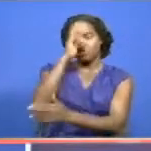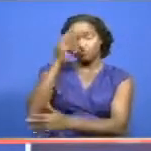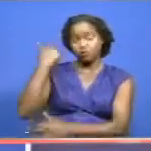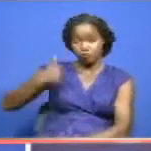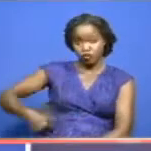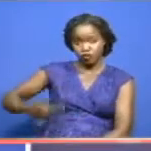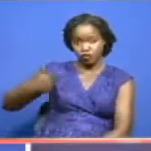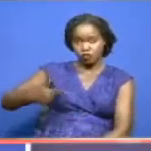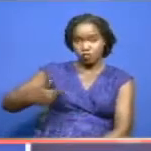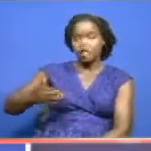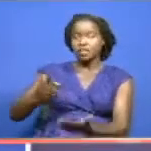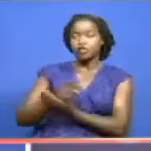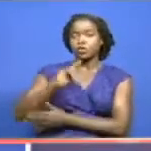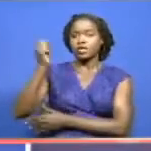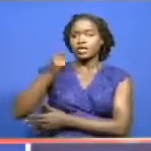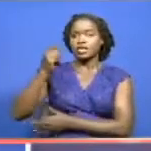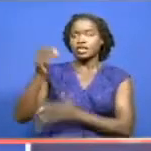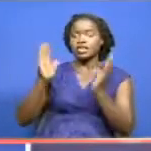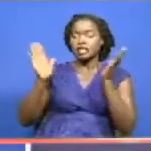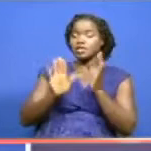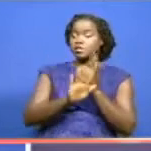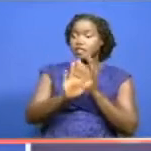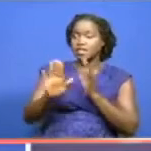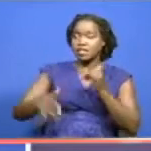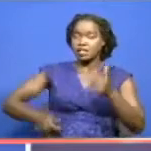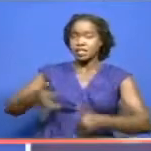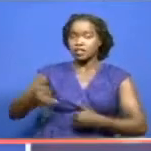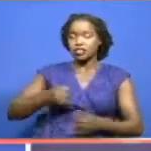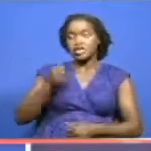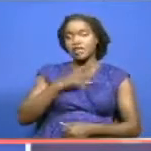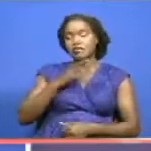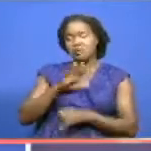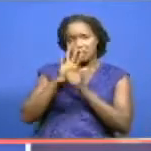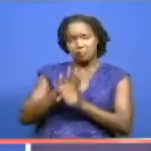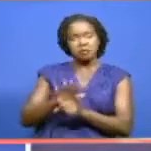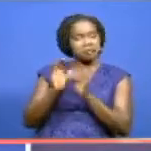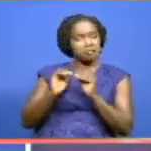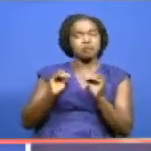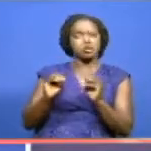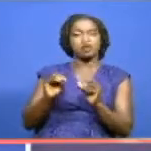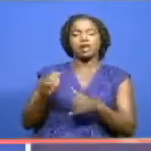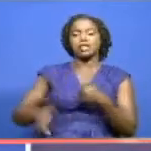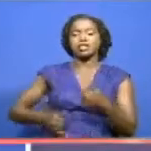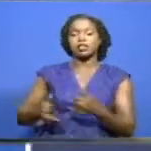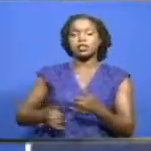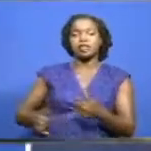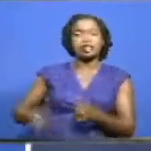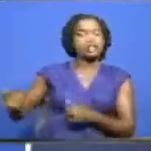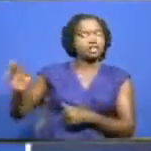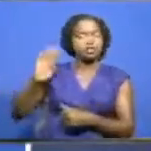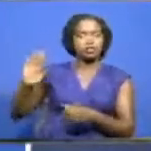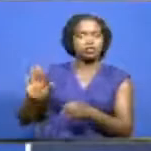that Kenyans enjoy their Christmas without any fear, intimidations, and enjoy full security.